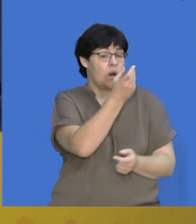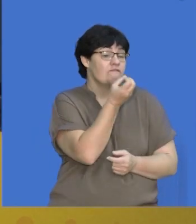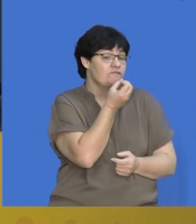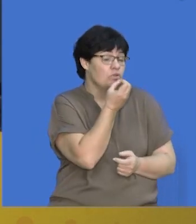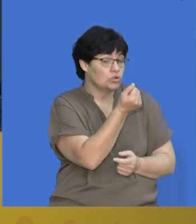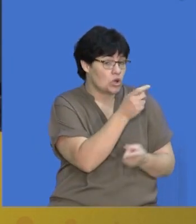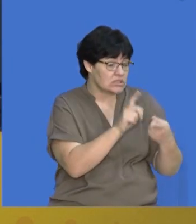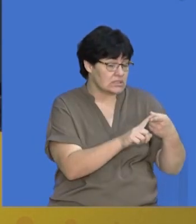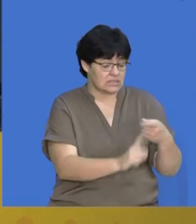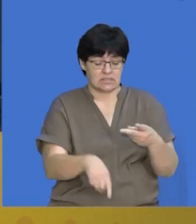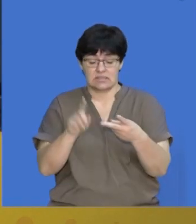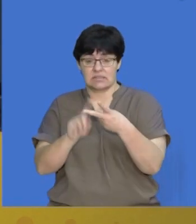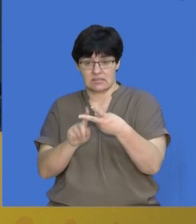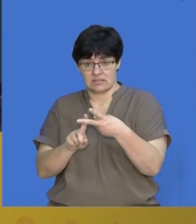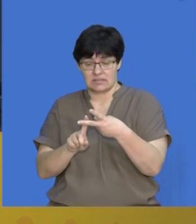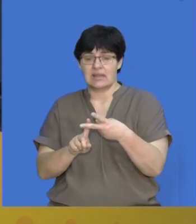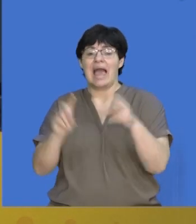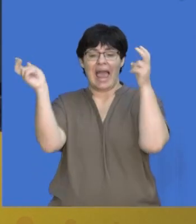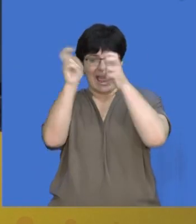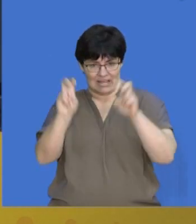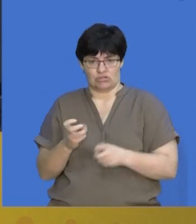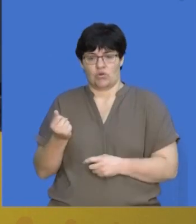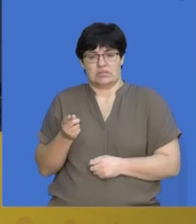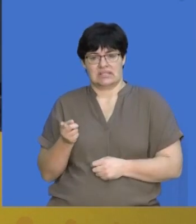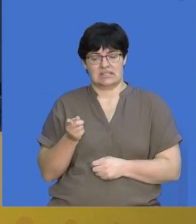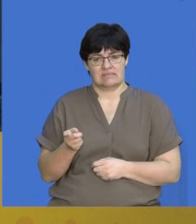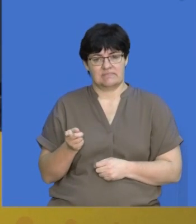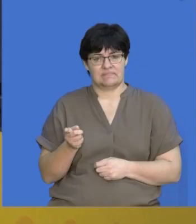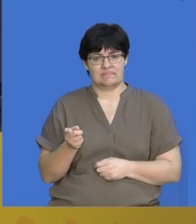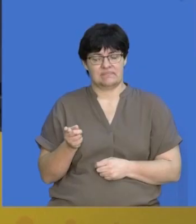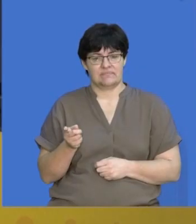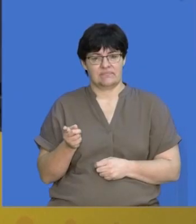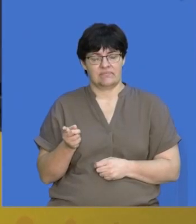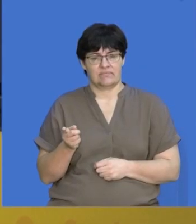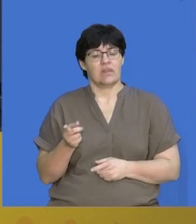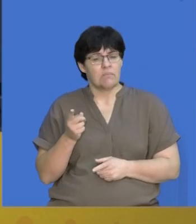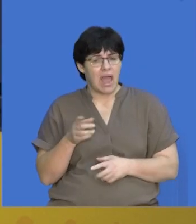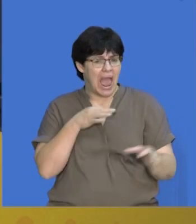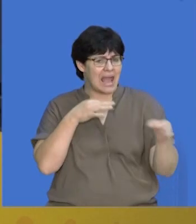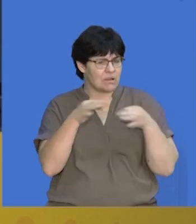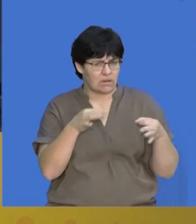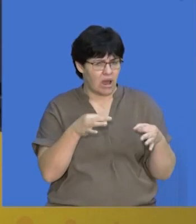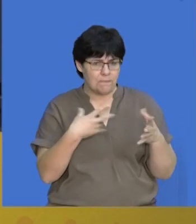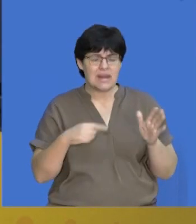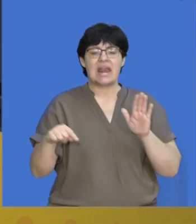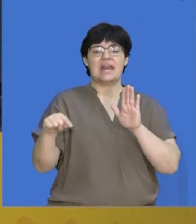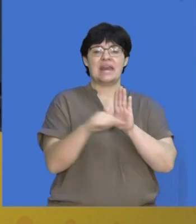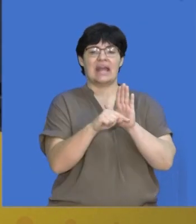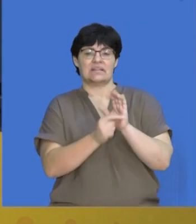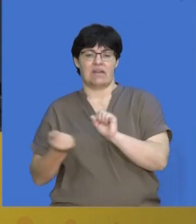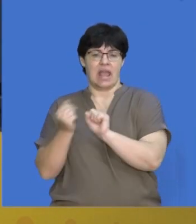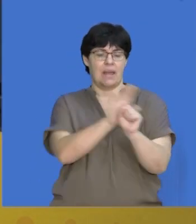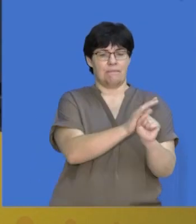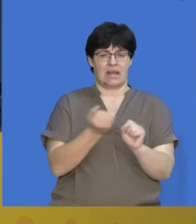food. 2, electricity. And immediately my qualifiers are negatively